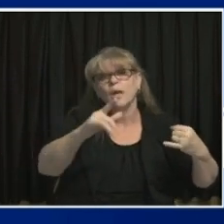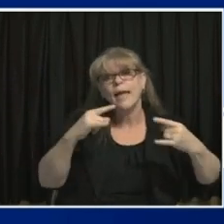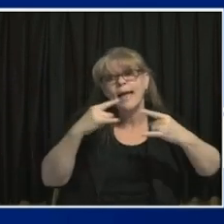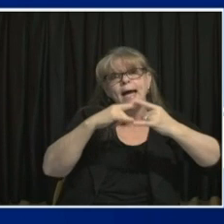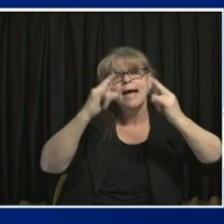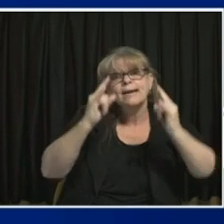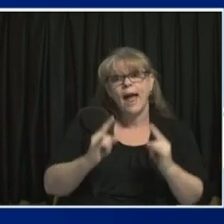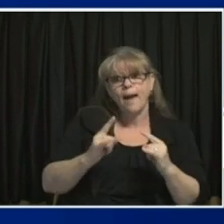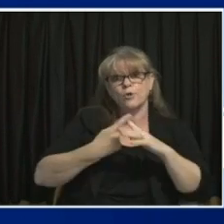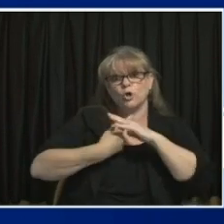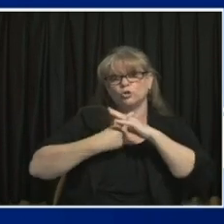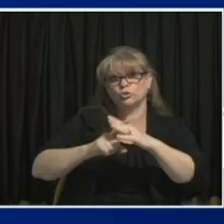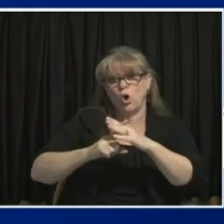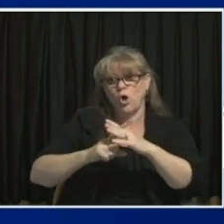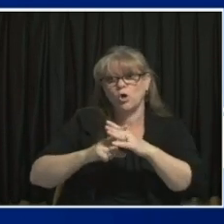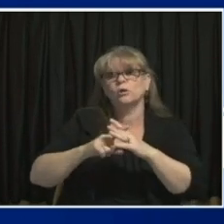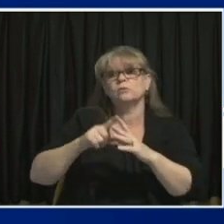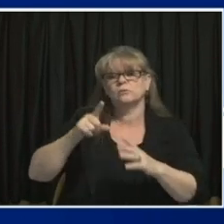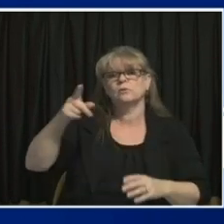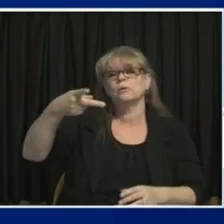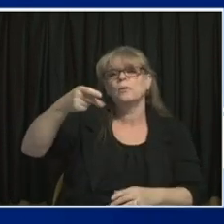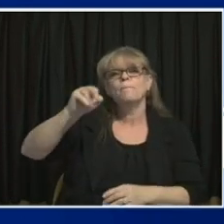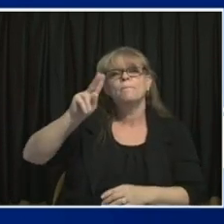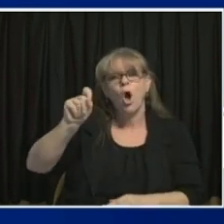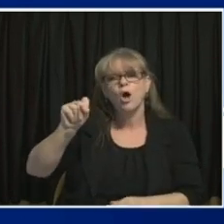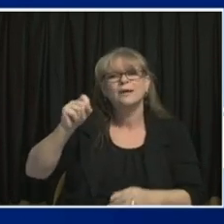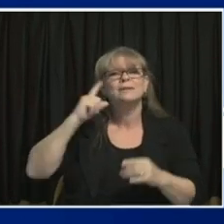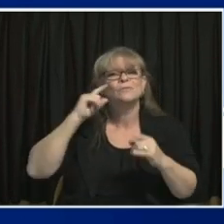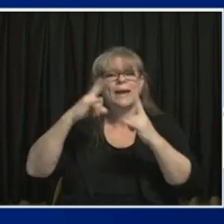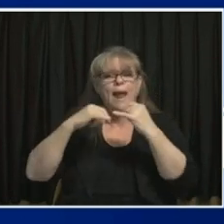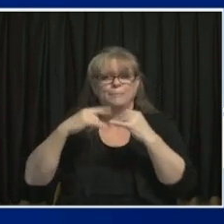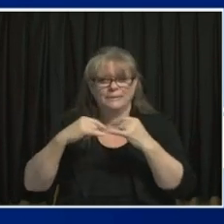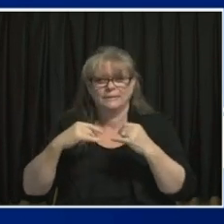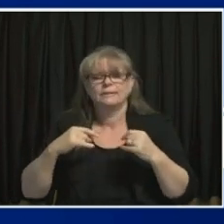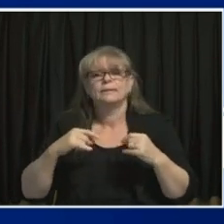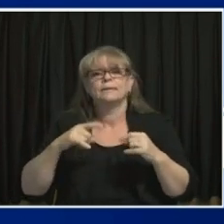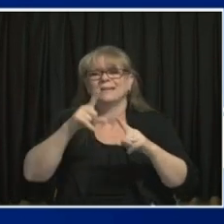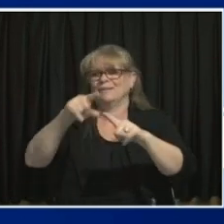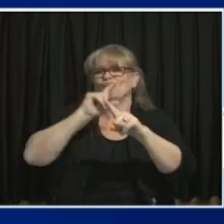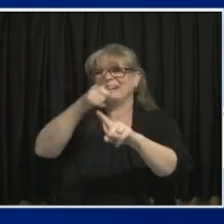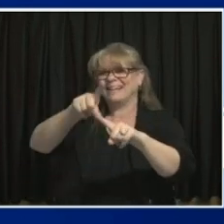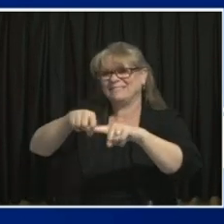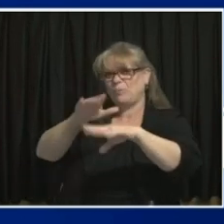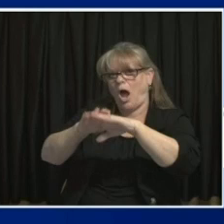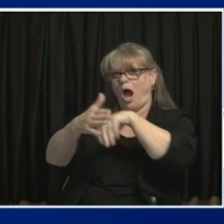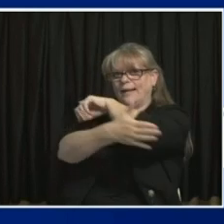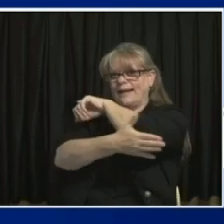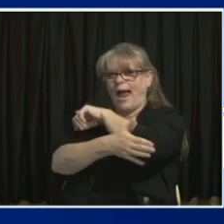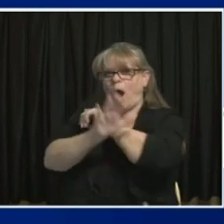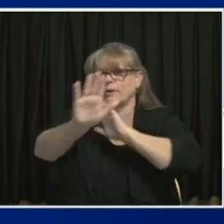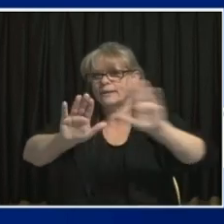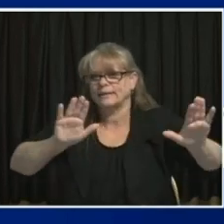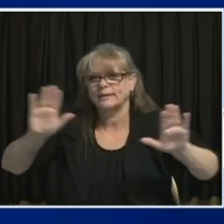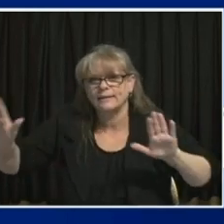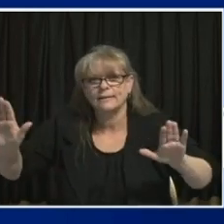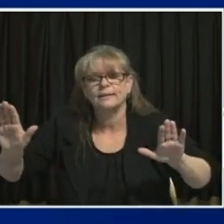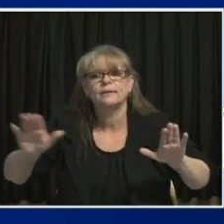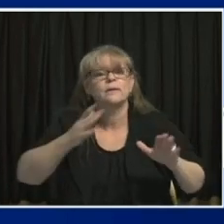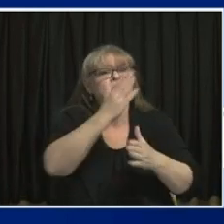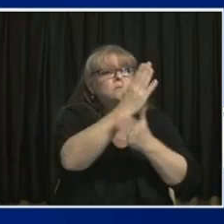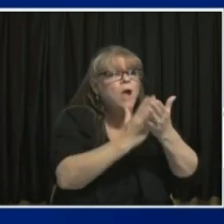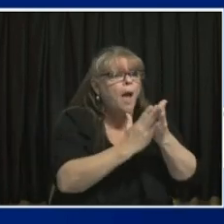system. Unless, of course, the host county doesn't want it. We respect that. There's some host counties that have state parks that aren't yet ready